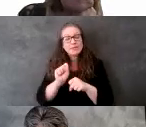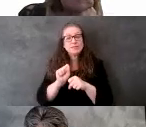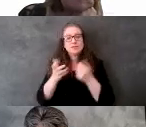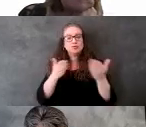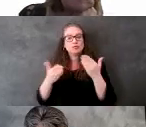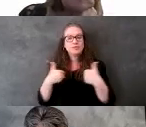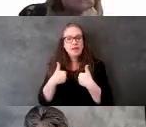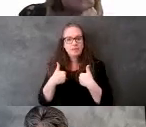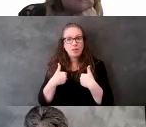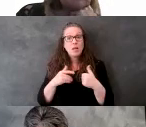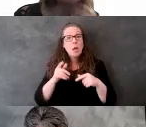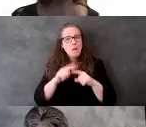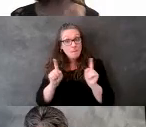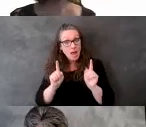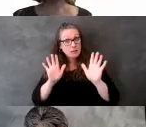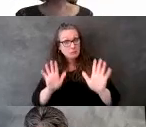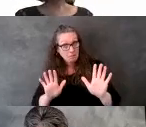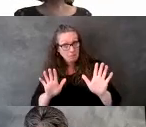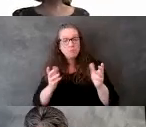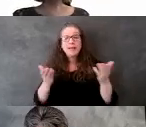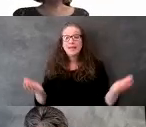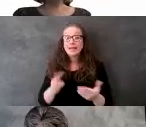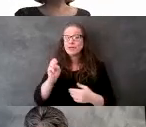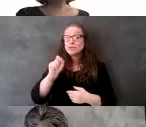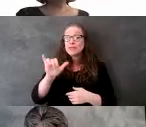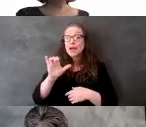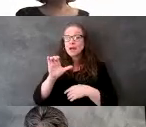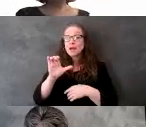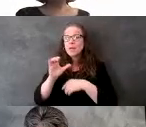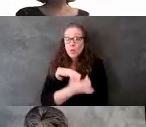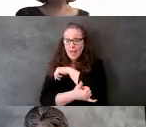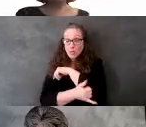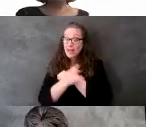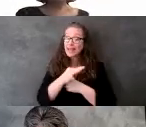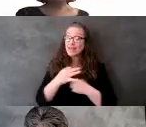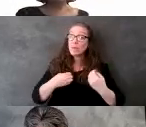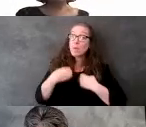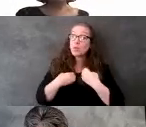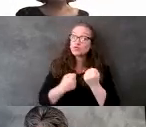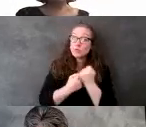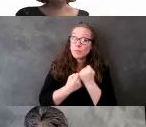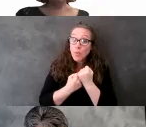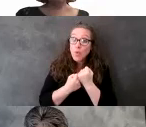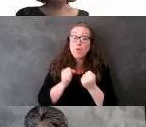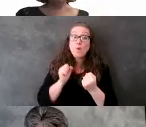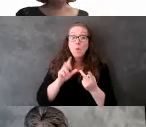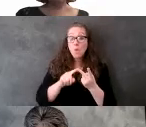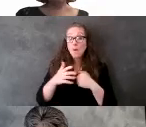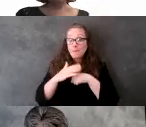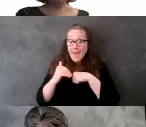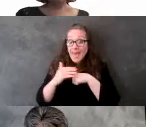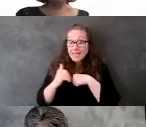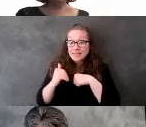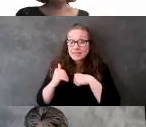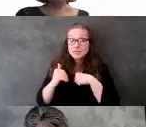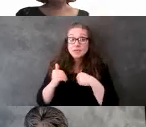here in Sacramento County is that if they are an emotional support animal or even a pet,